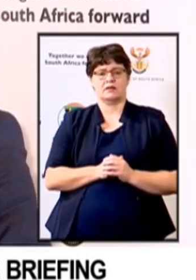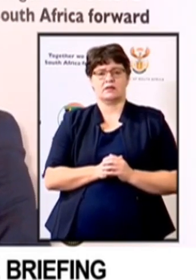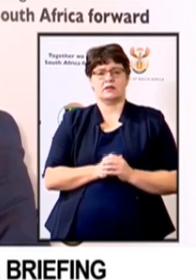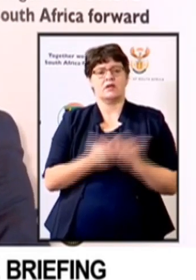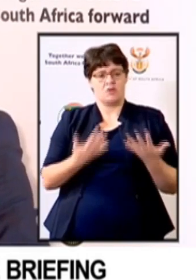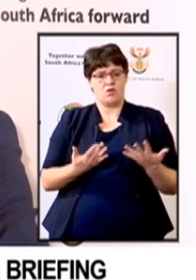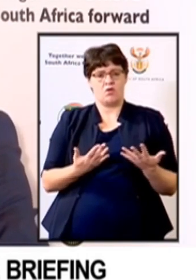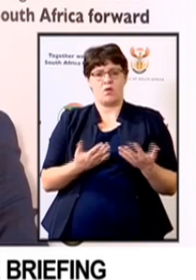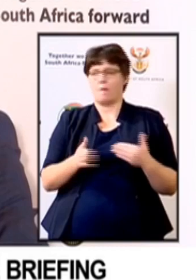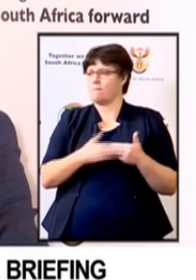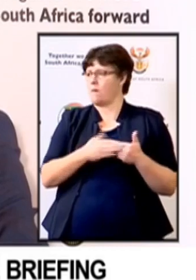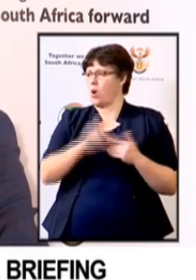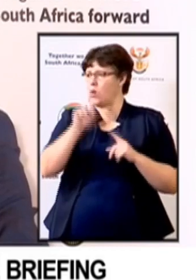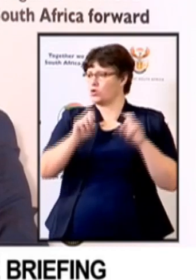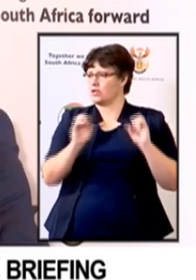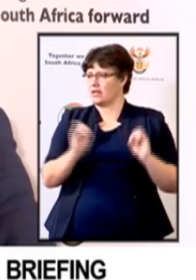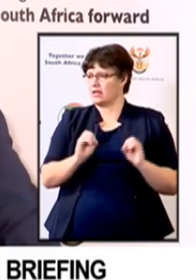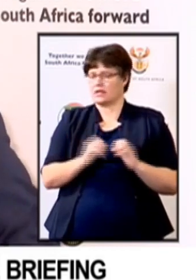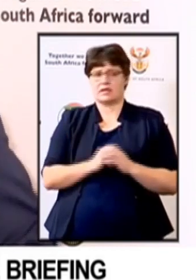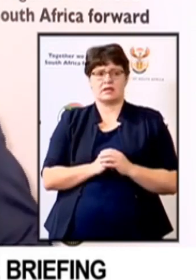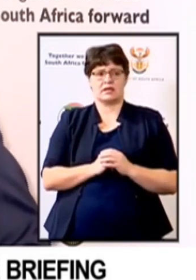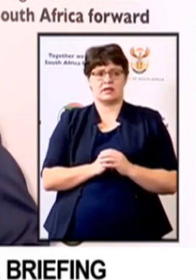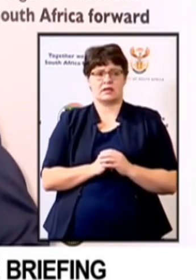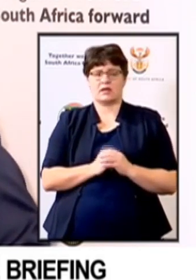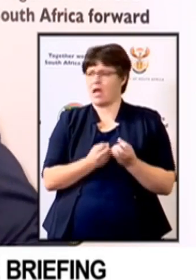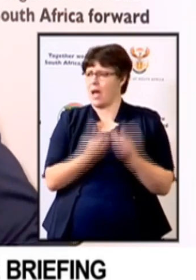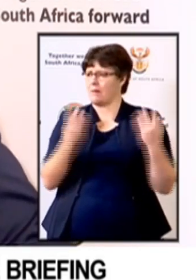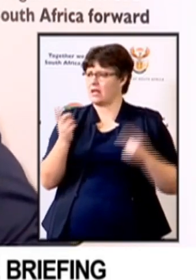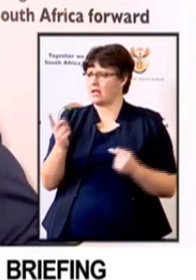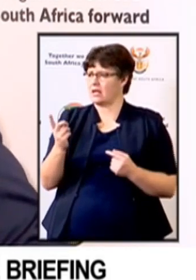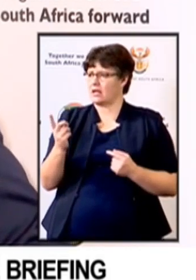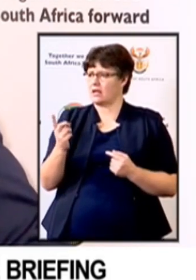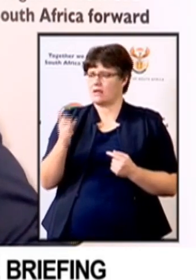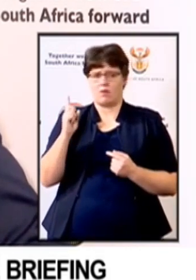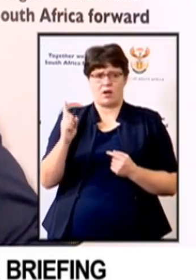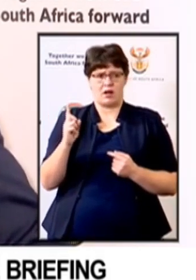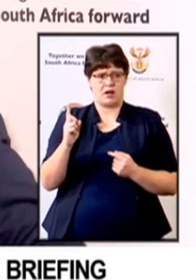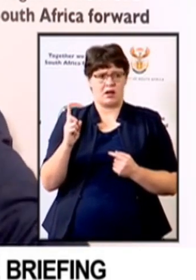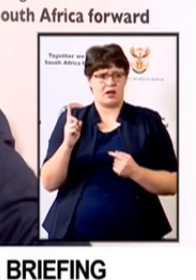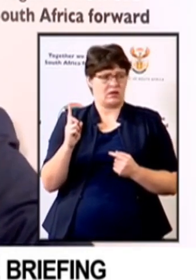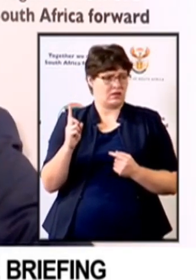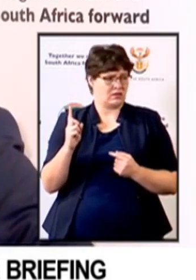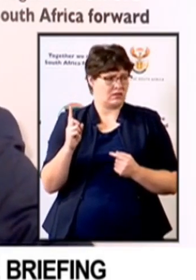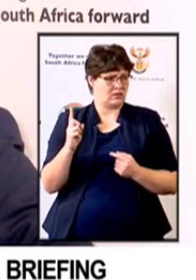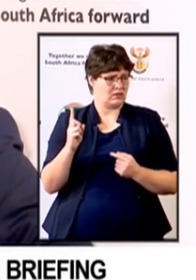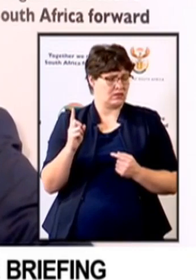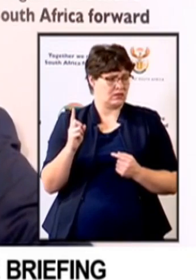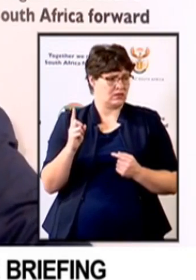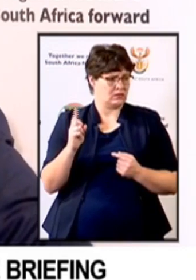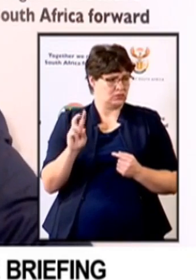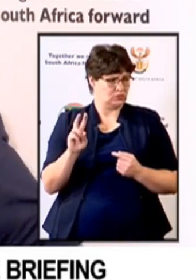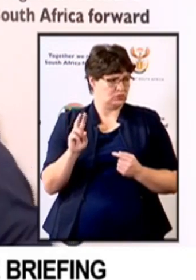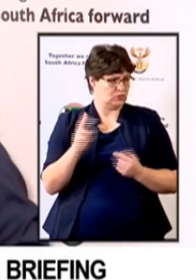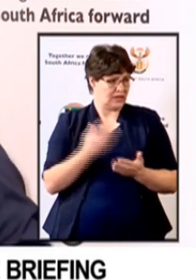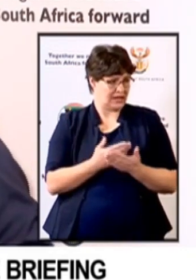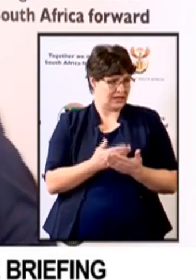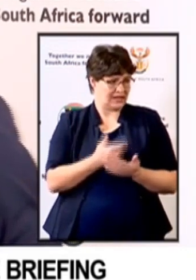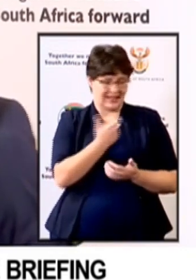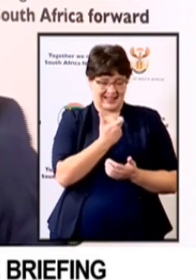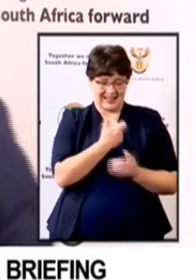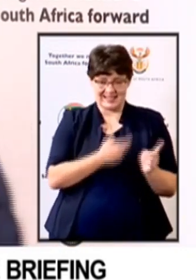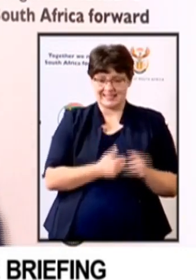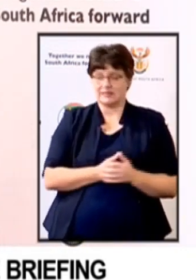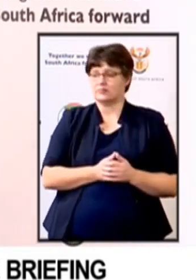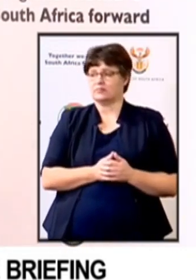I don't think we have any questions, but also, how many do you have? The minister really has to go. Okay, can you take two, Minister? Okay, 2